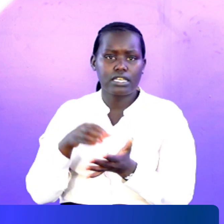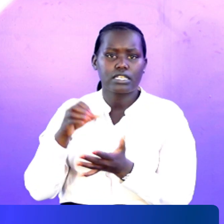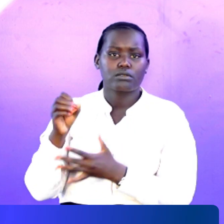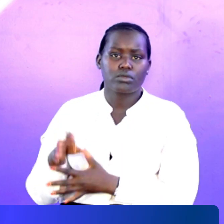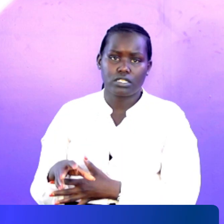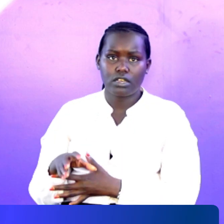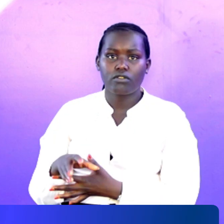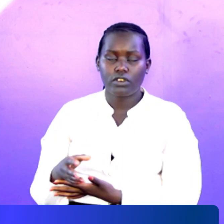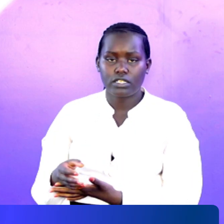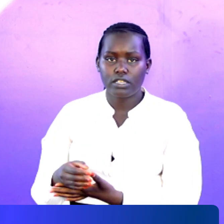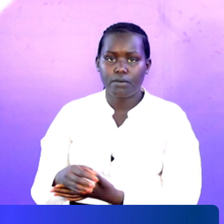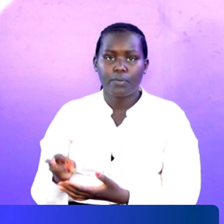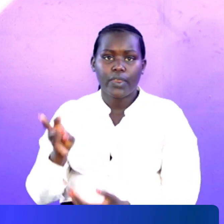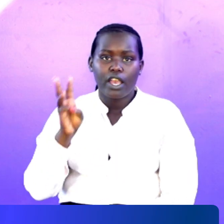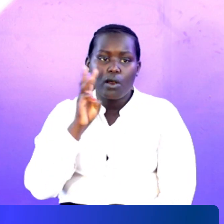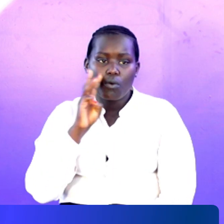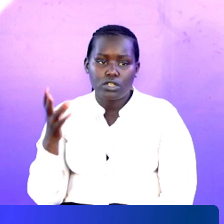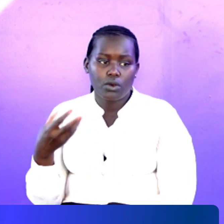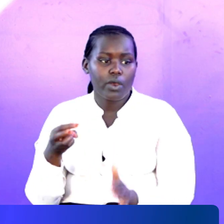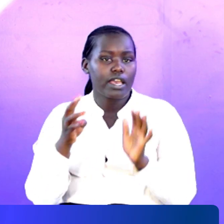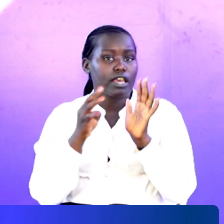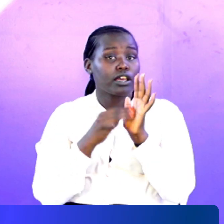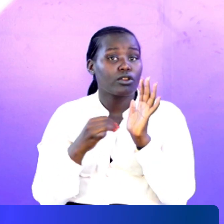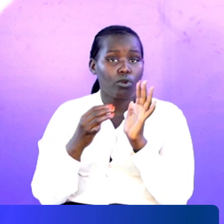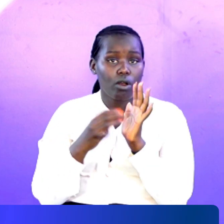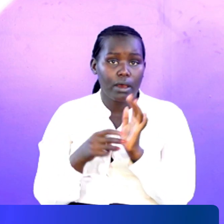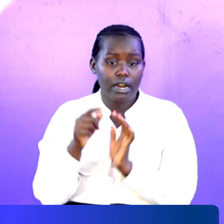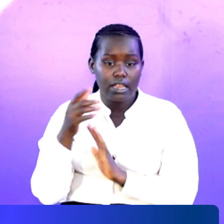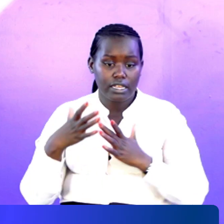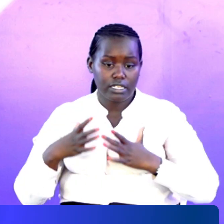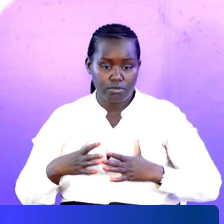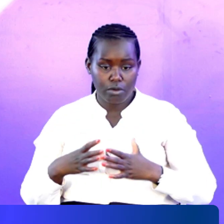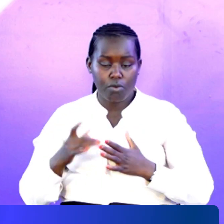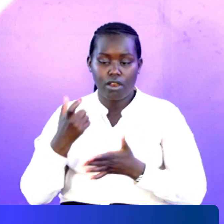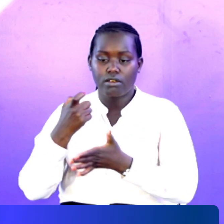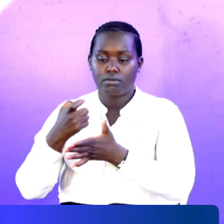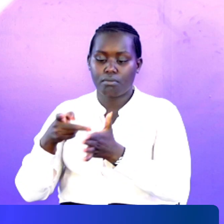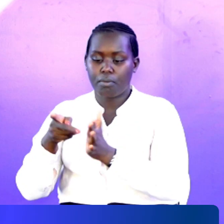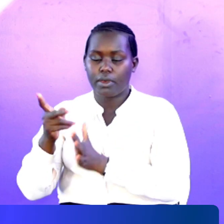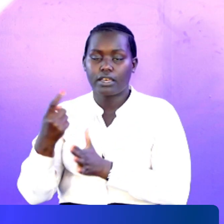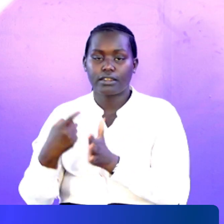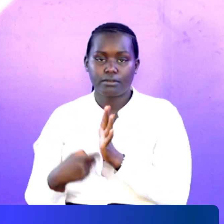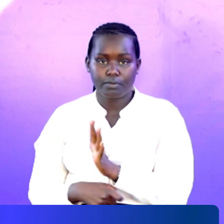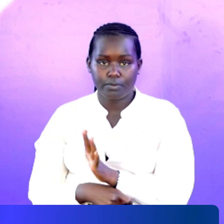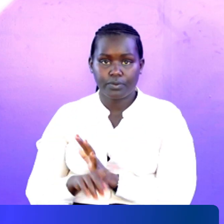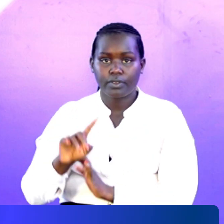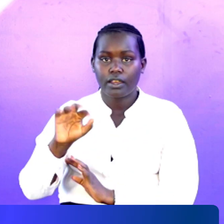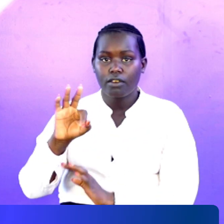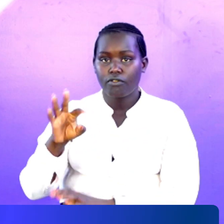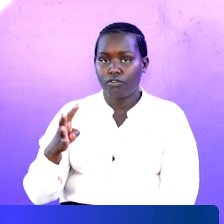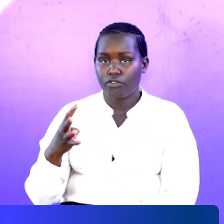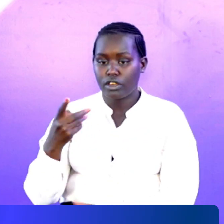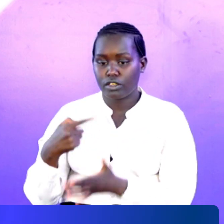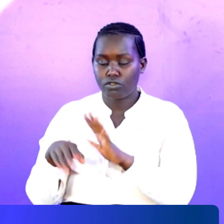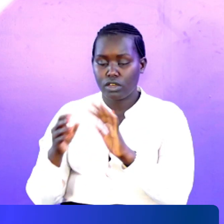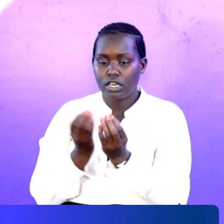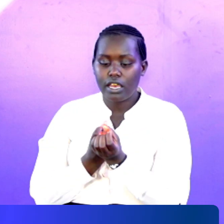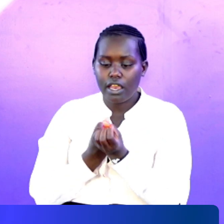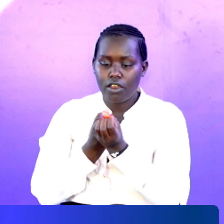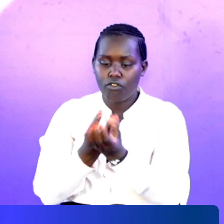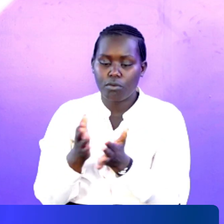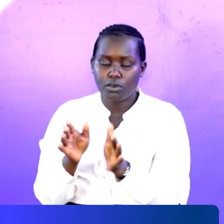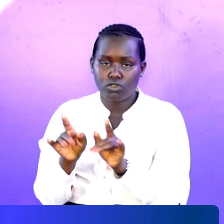mineral water in Ukambani? And yet those people are also paying taxes, isn't it? So the fourth one is information and